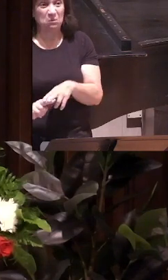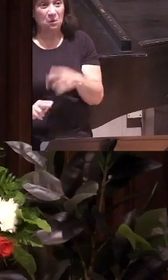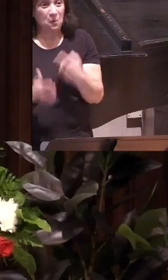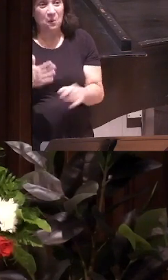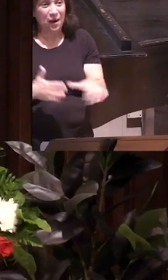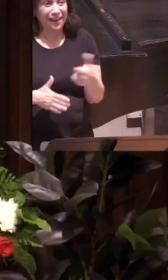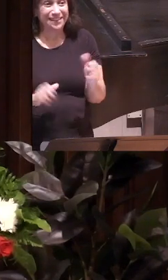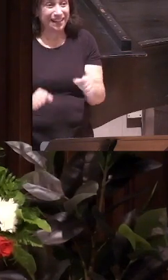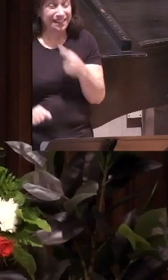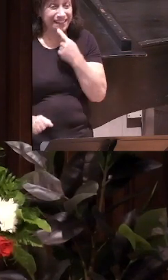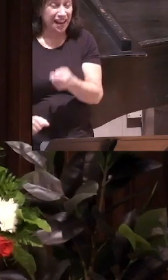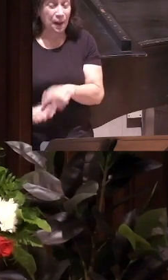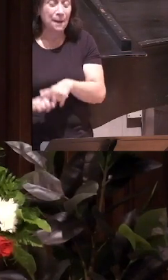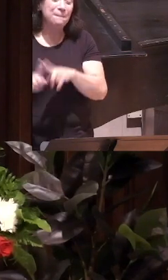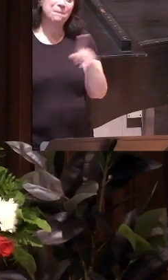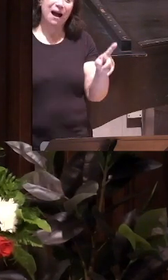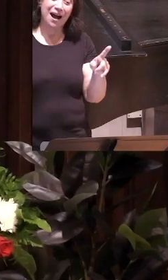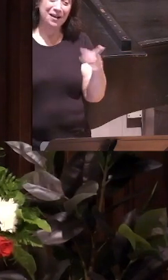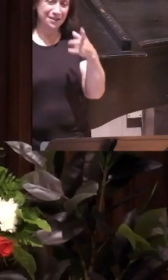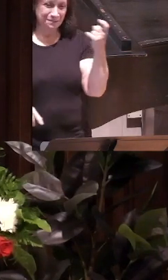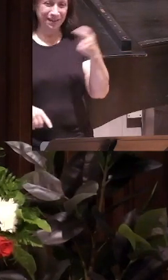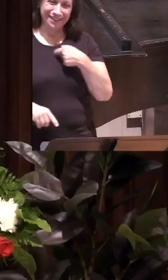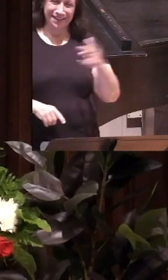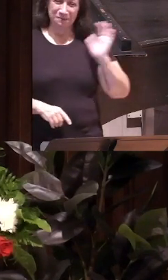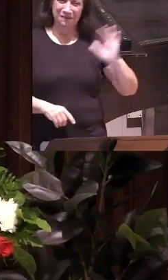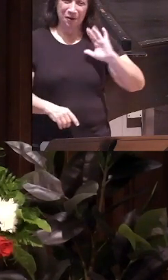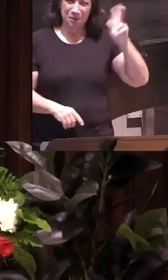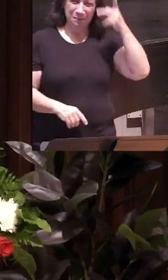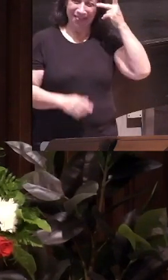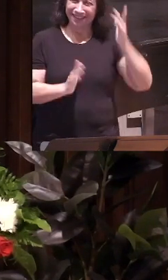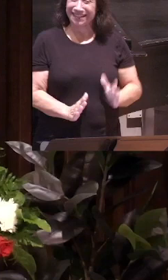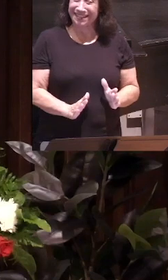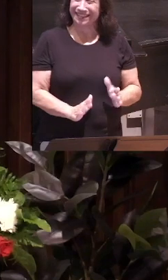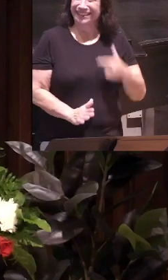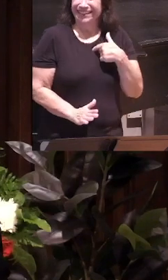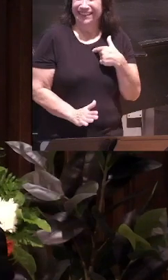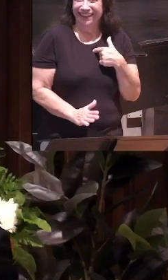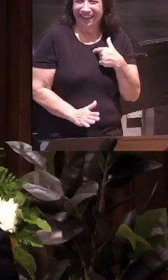But as a former politician, I just can't do that.